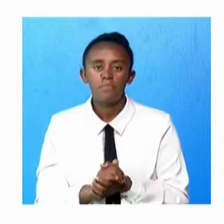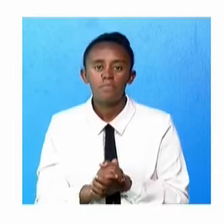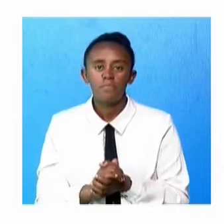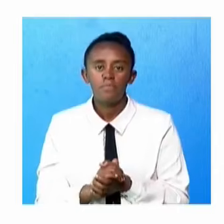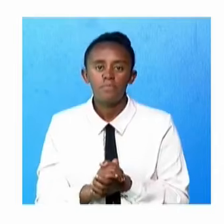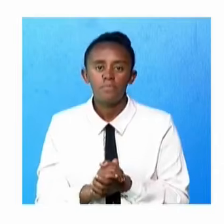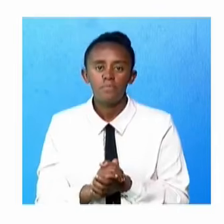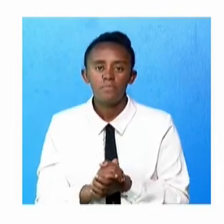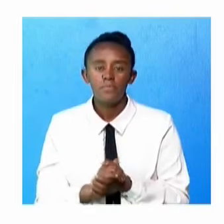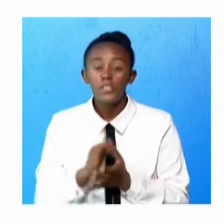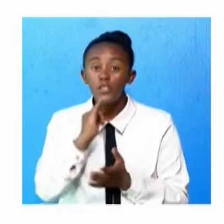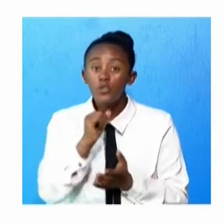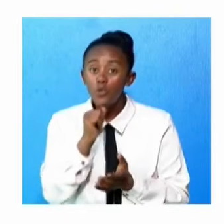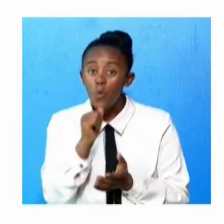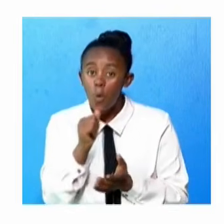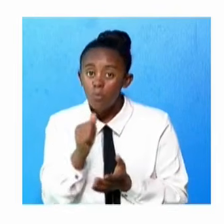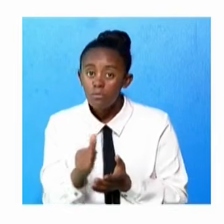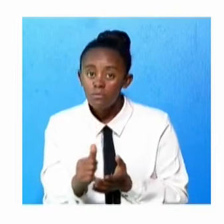not